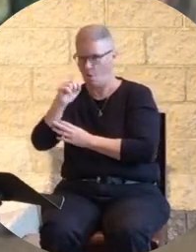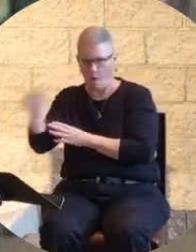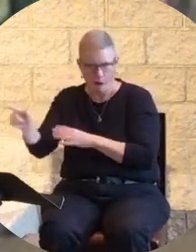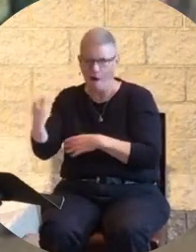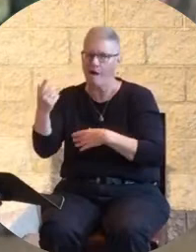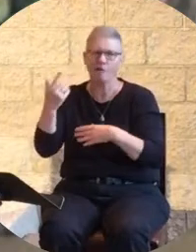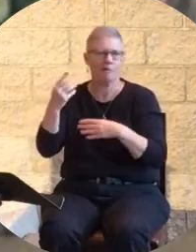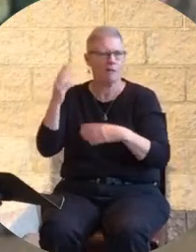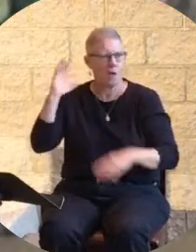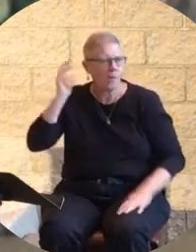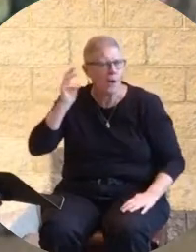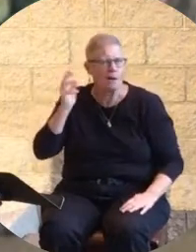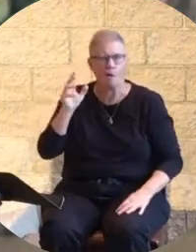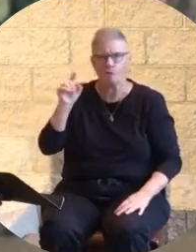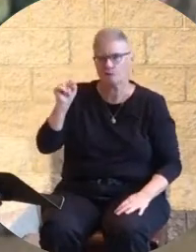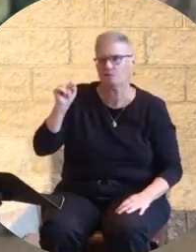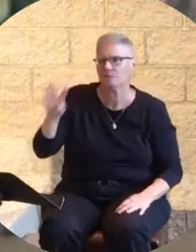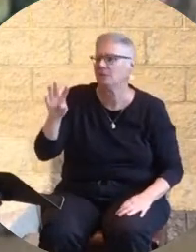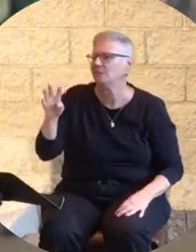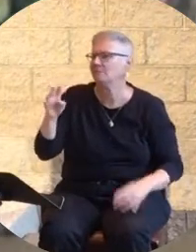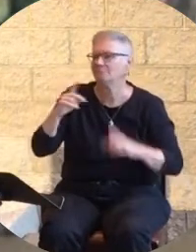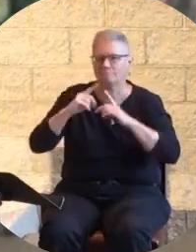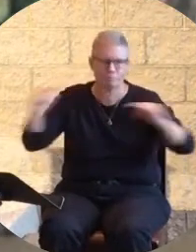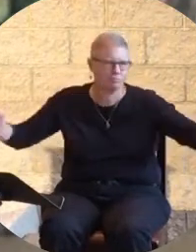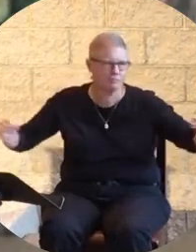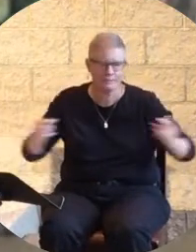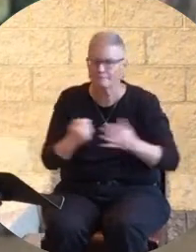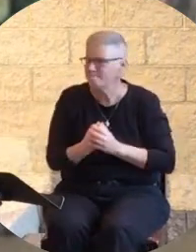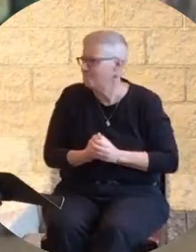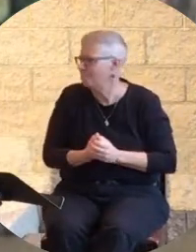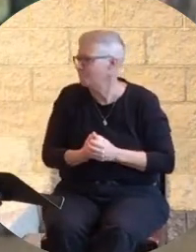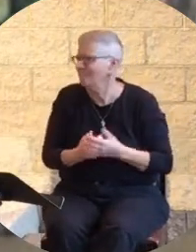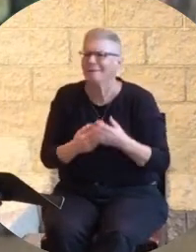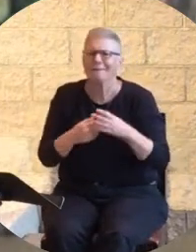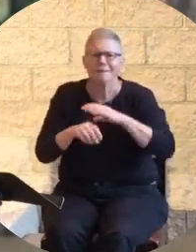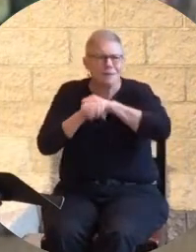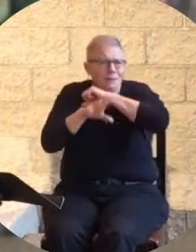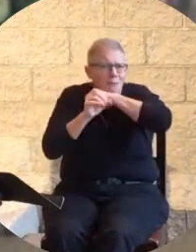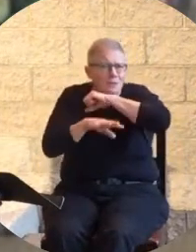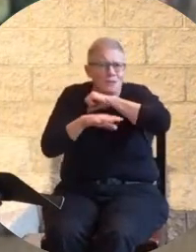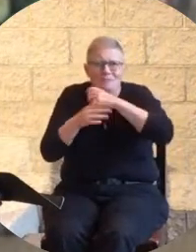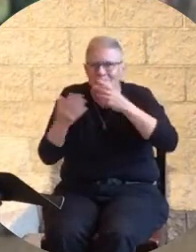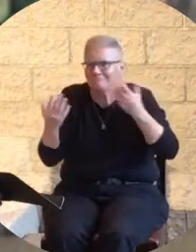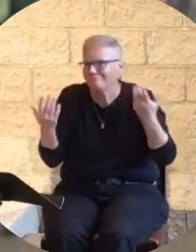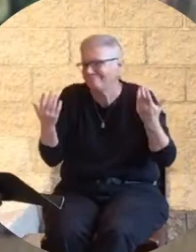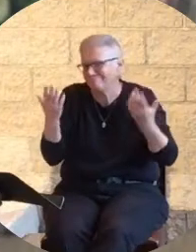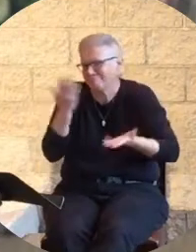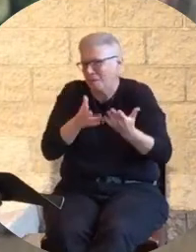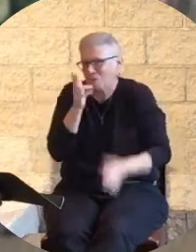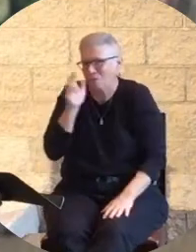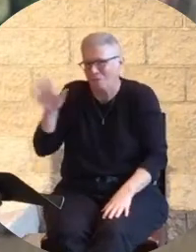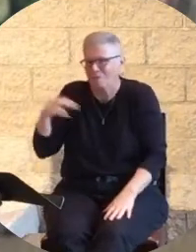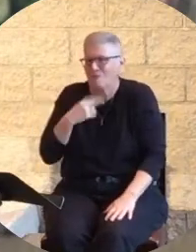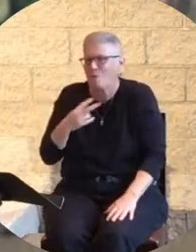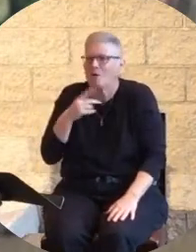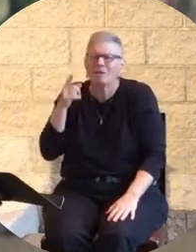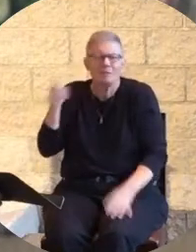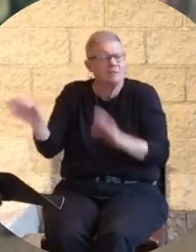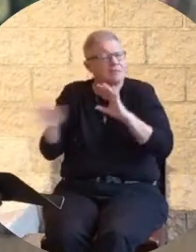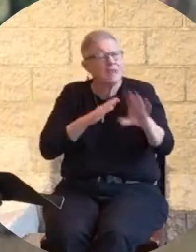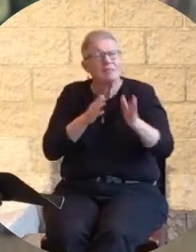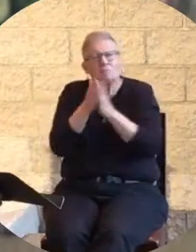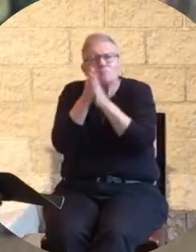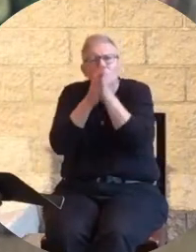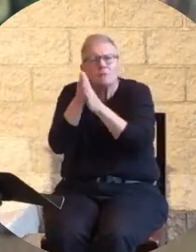20 years at WCCO Radio. Jingles, commercials, you might have heard her there. She does great motivational speaking